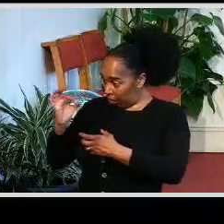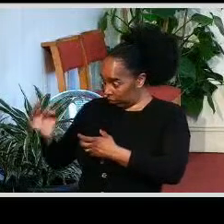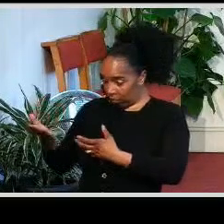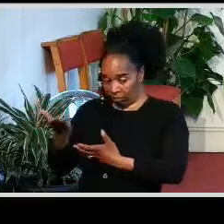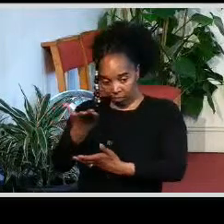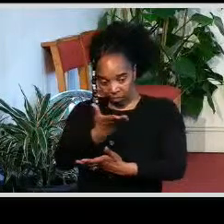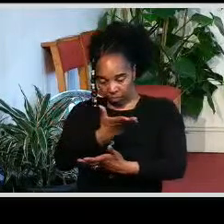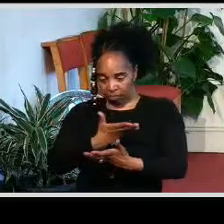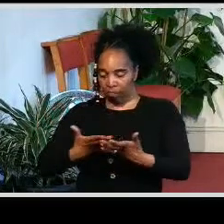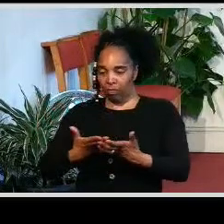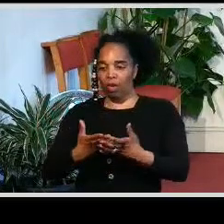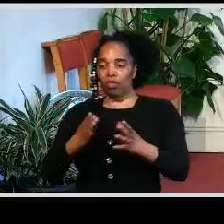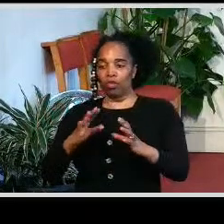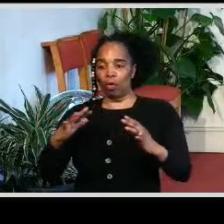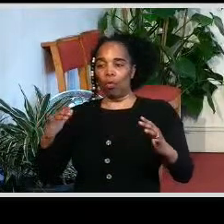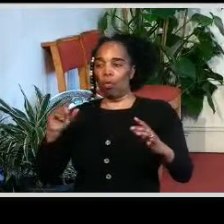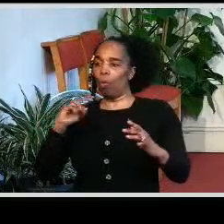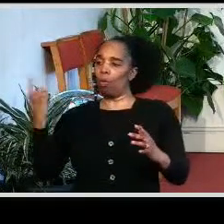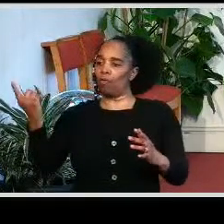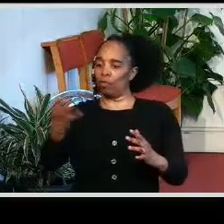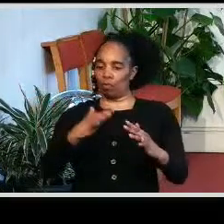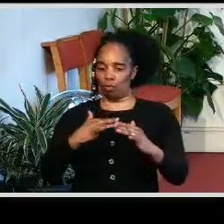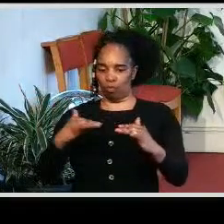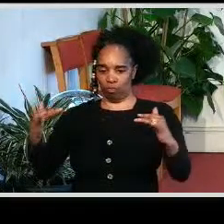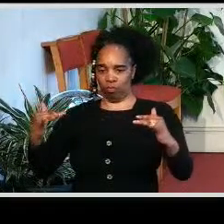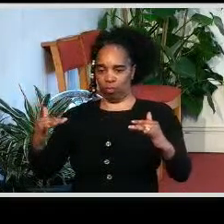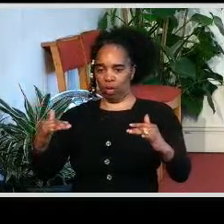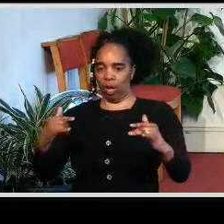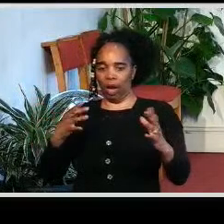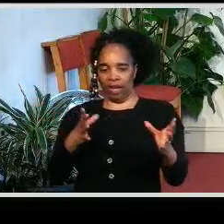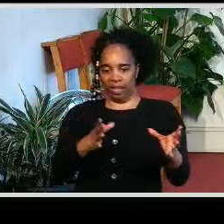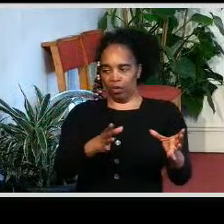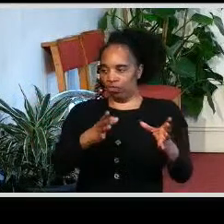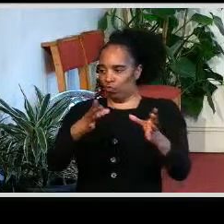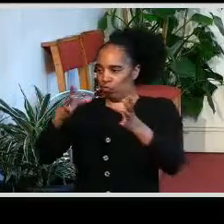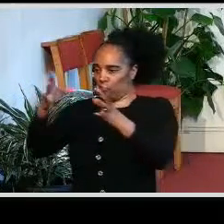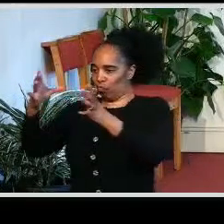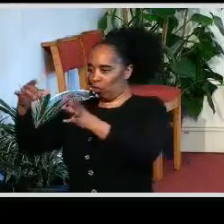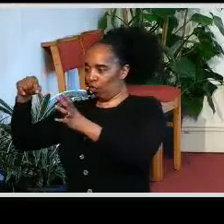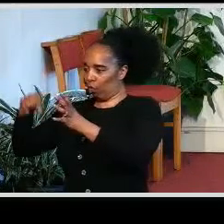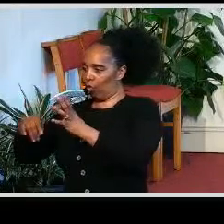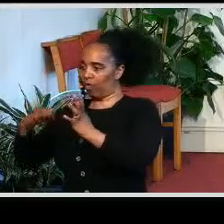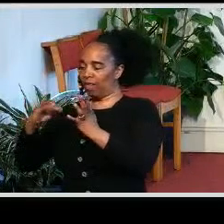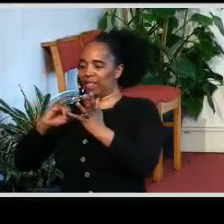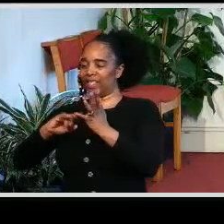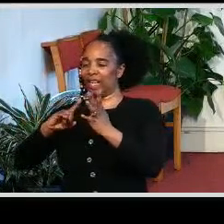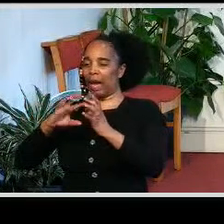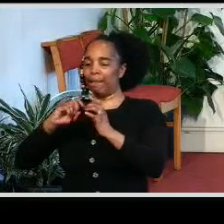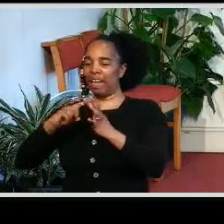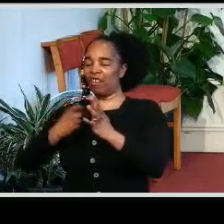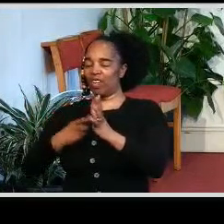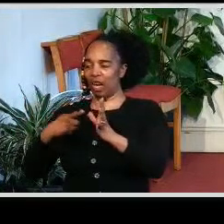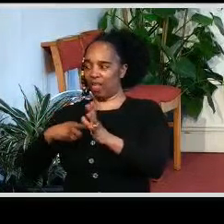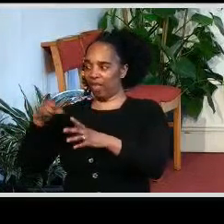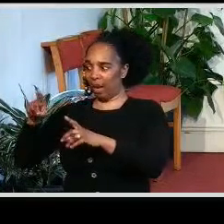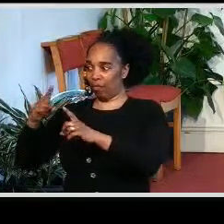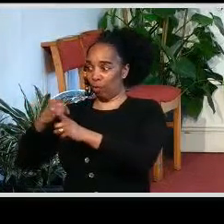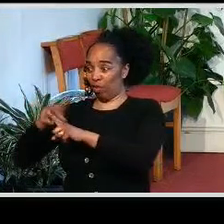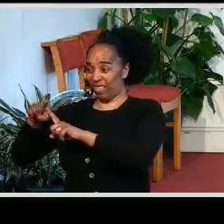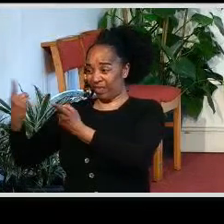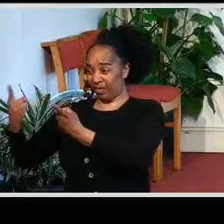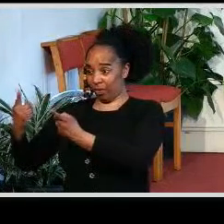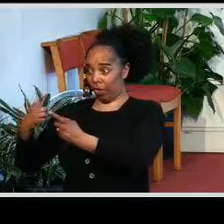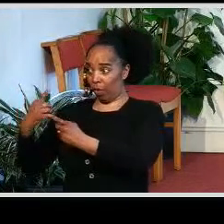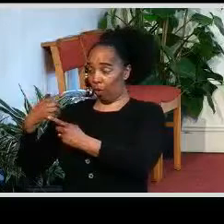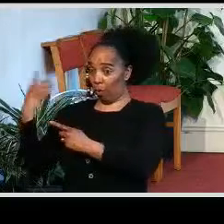congregation, if I put you into a church community in northern Siberia, where they speak a dialect which you don't understand, we